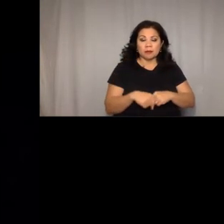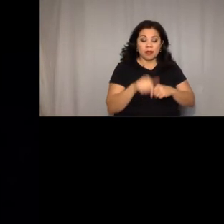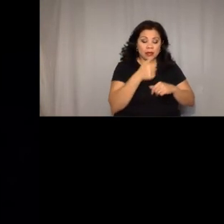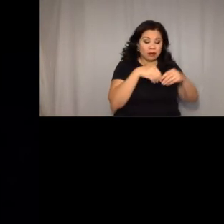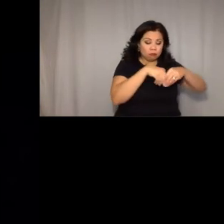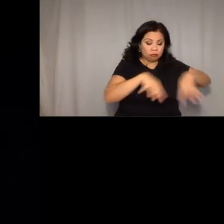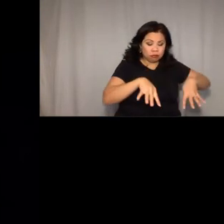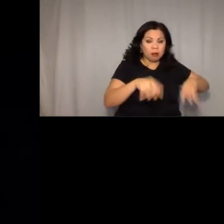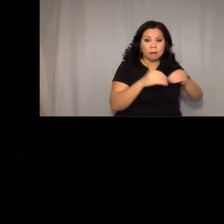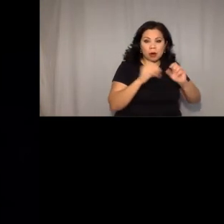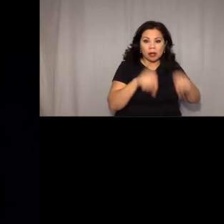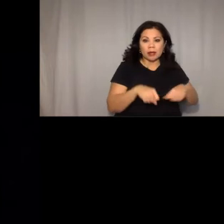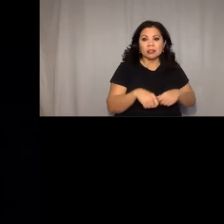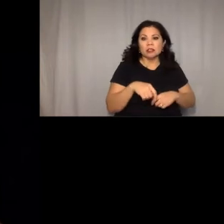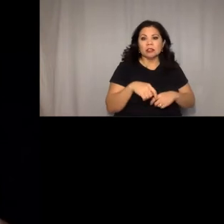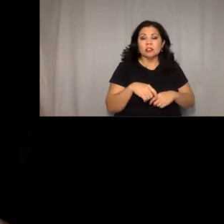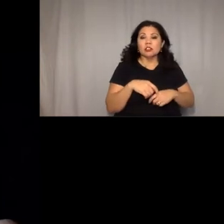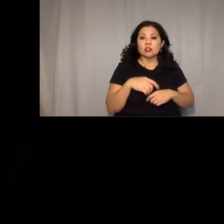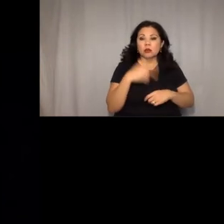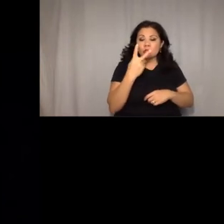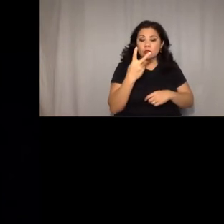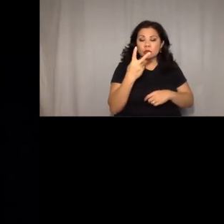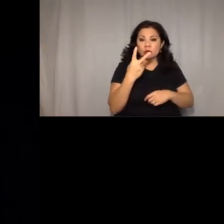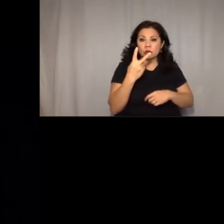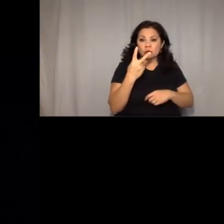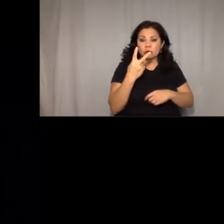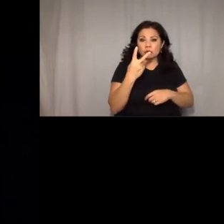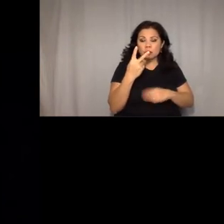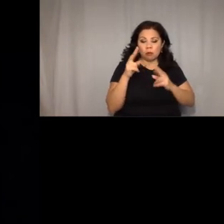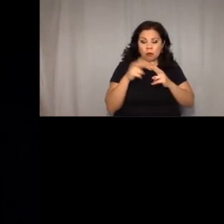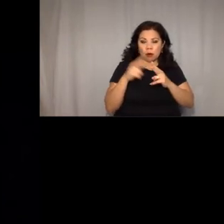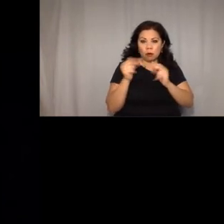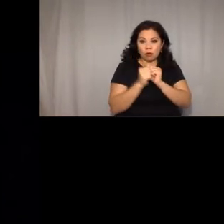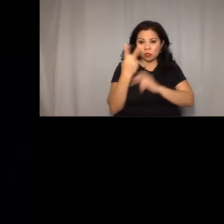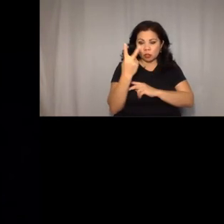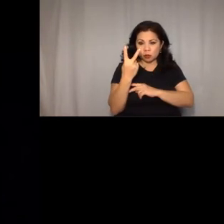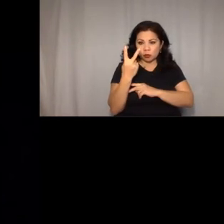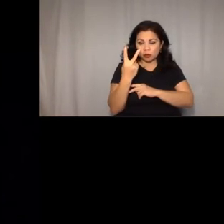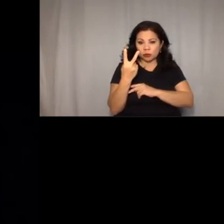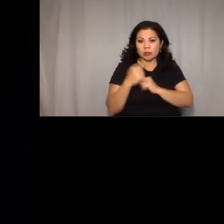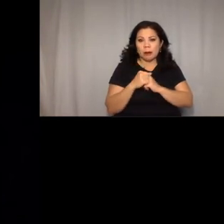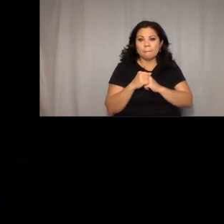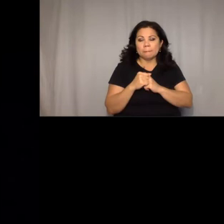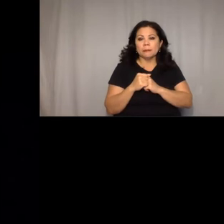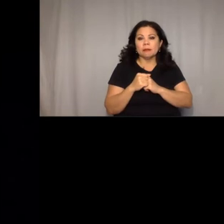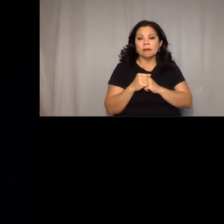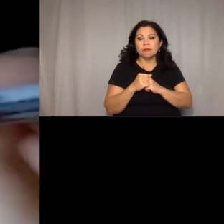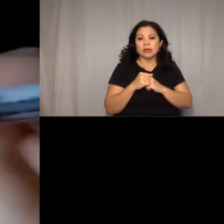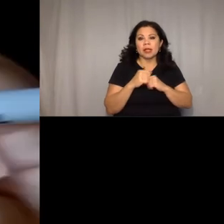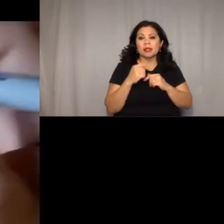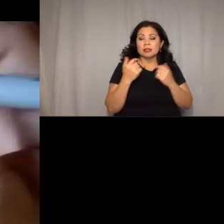2 is 10. So I have 2 2s and a 5. Let's just make sure. 2 times 2 is 4. 4 times 5, 20. There we